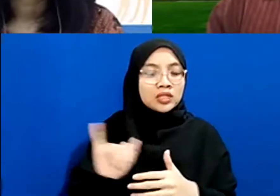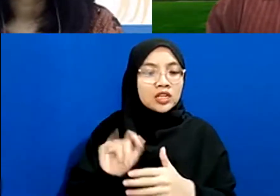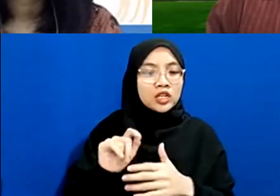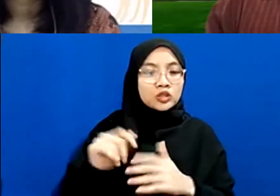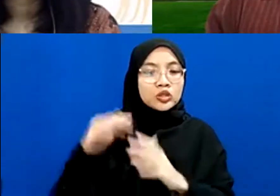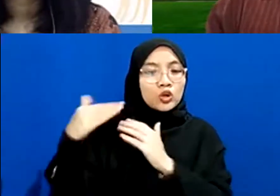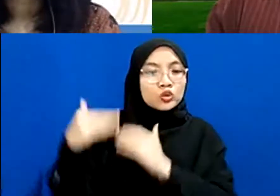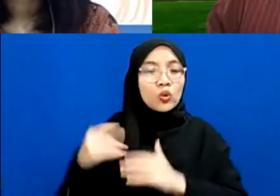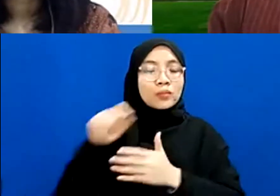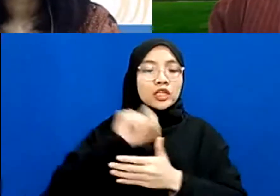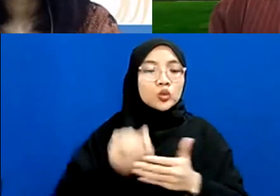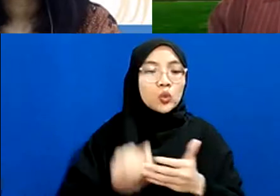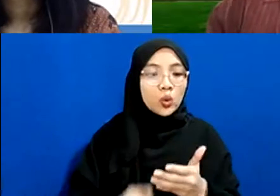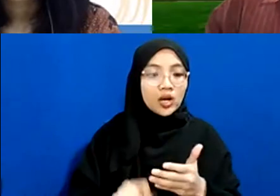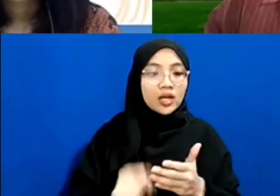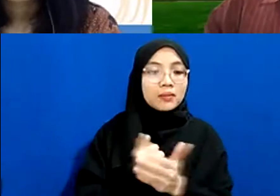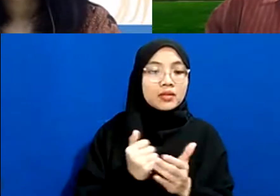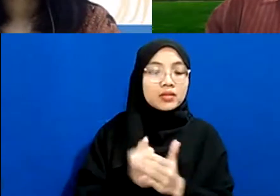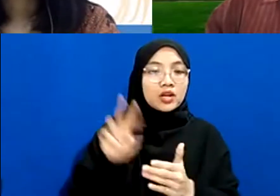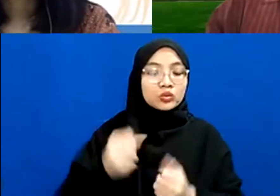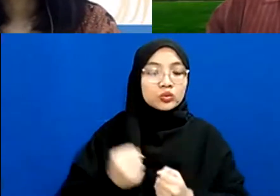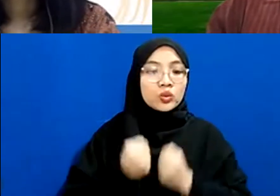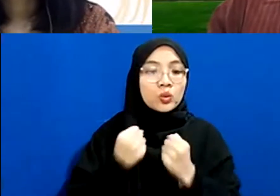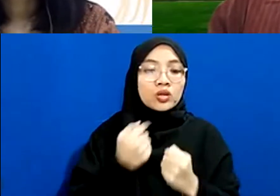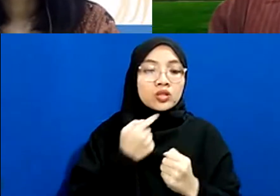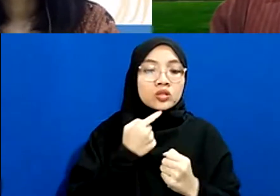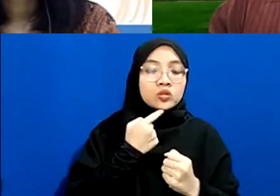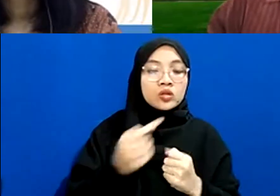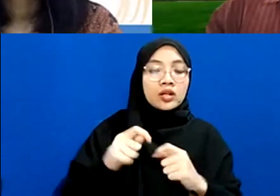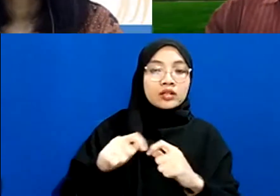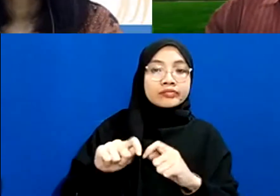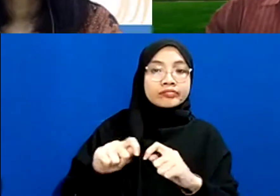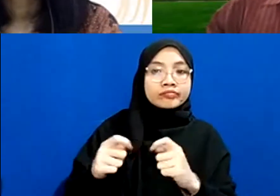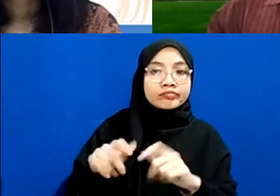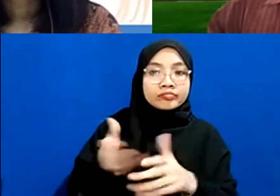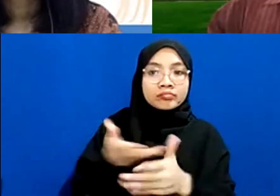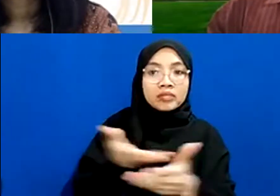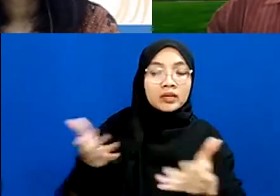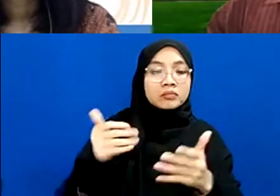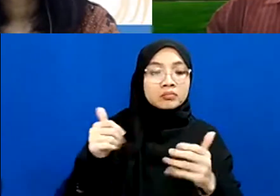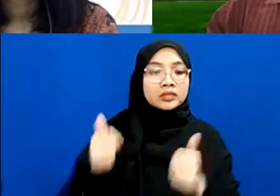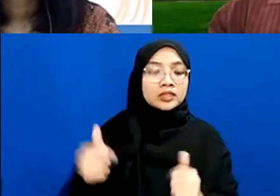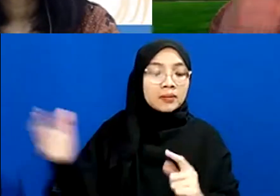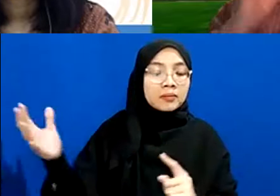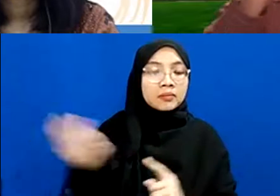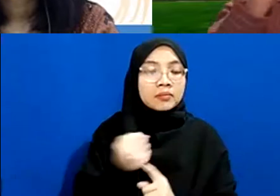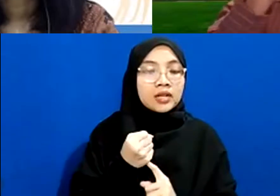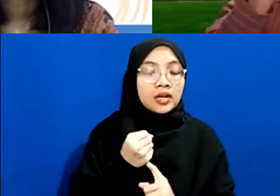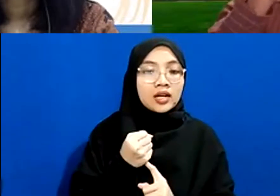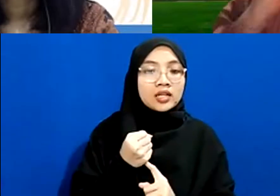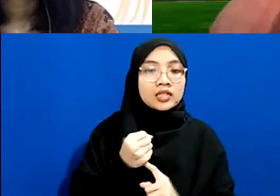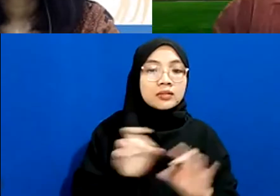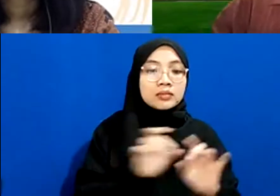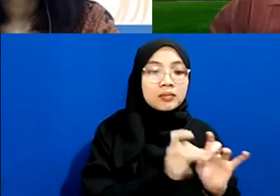that celebrate diversity, that welcome every student who